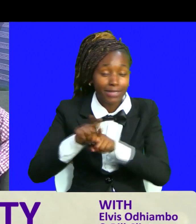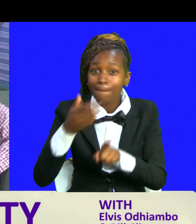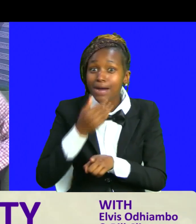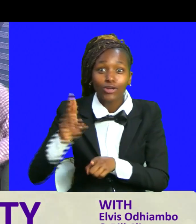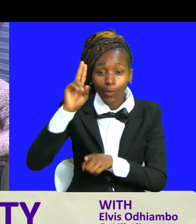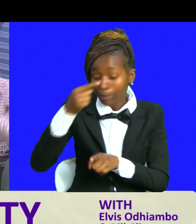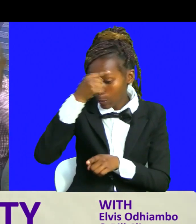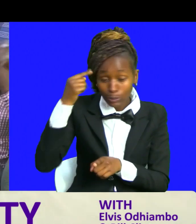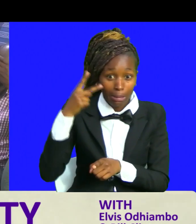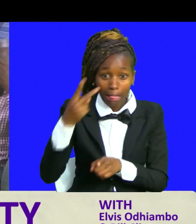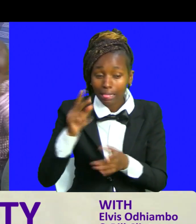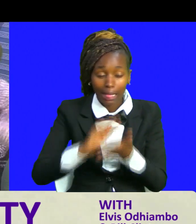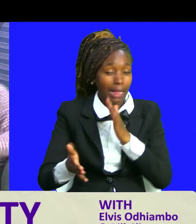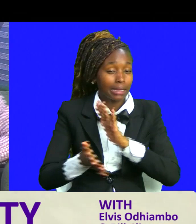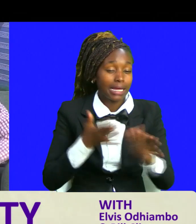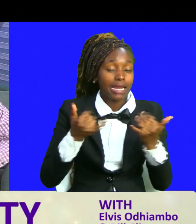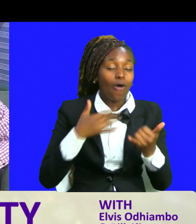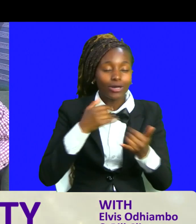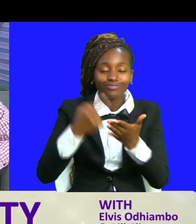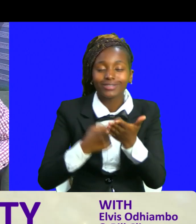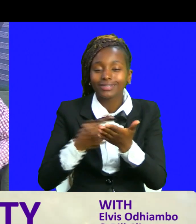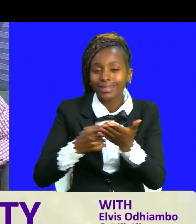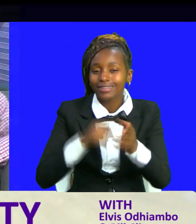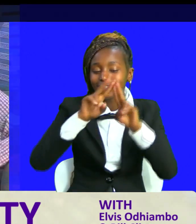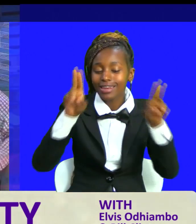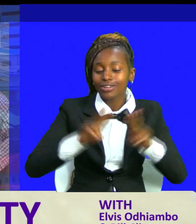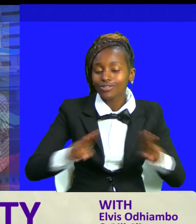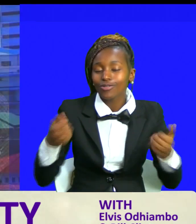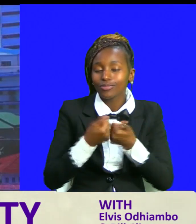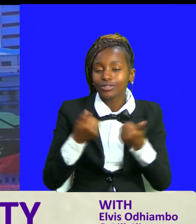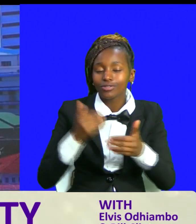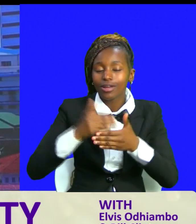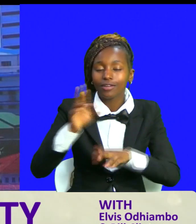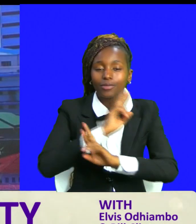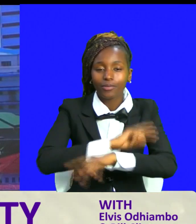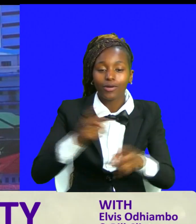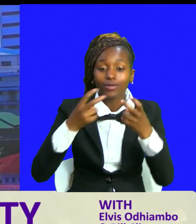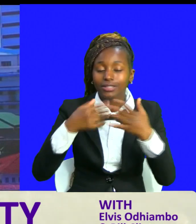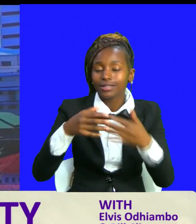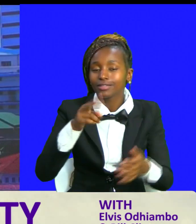are switching off to the international scene just after this break. Don't go anywhere. Keep it Science TV.